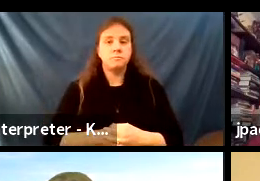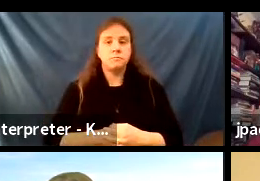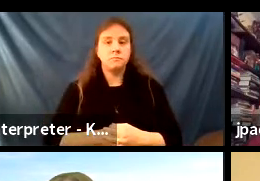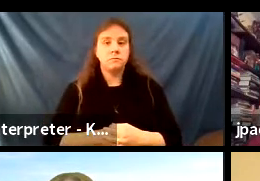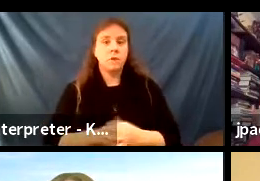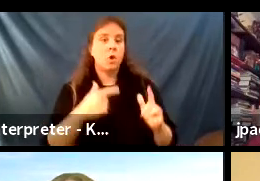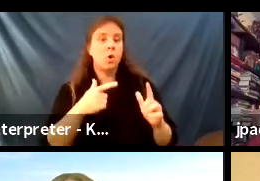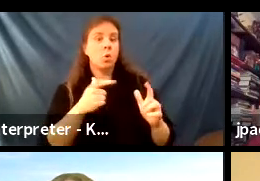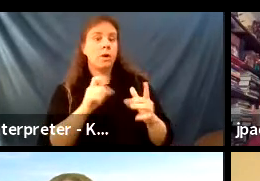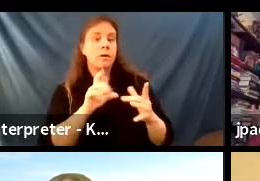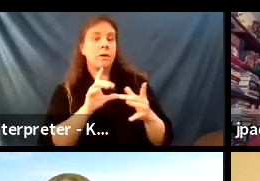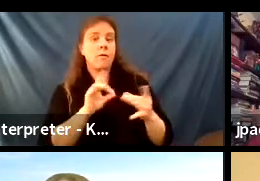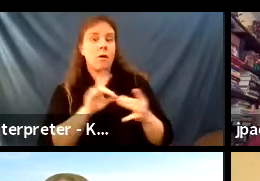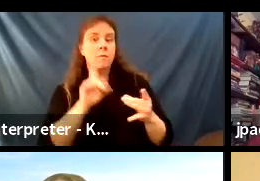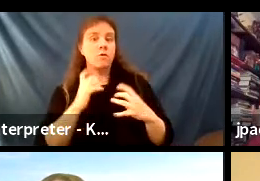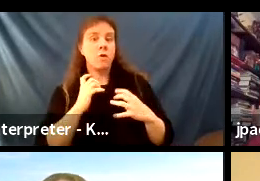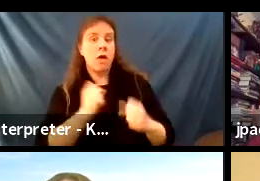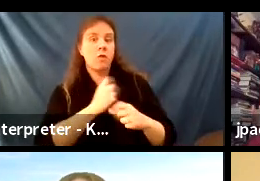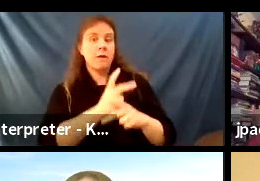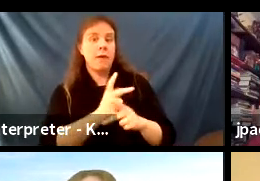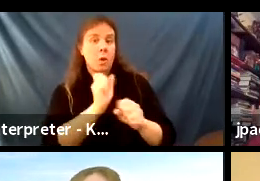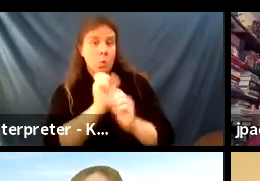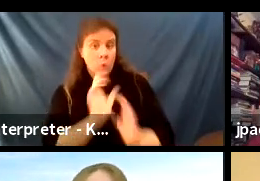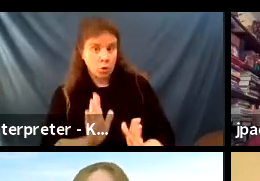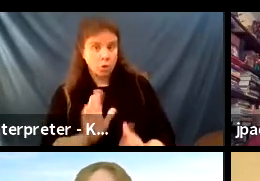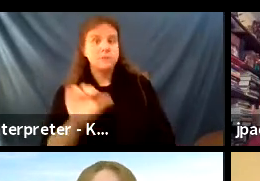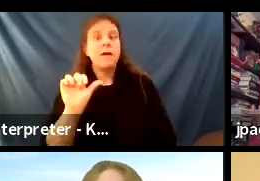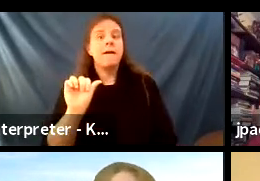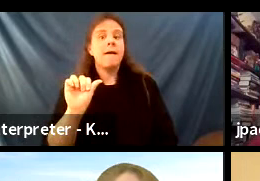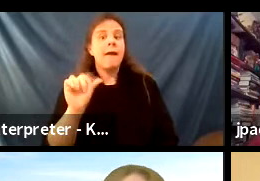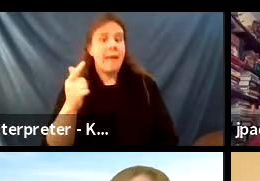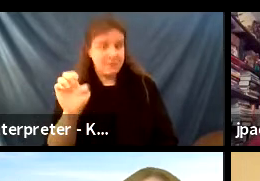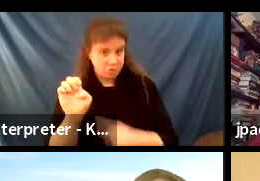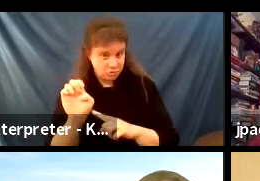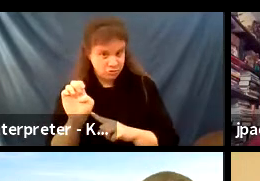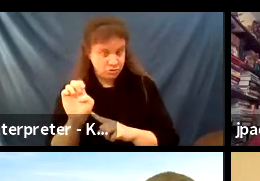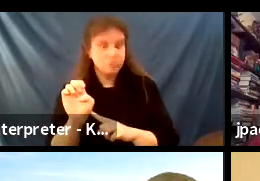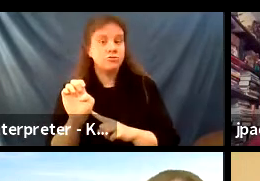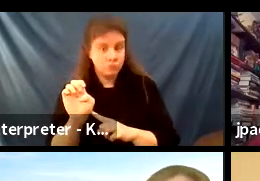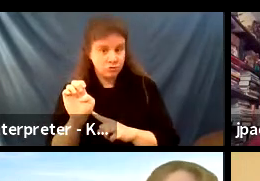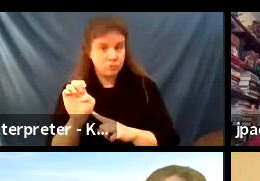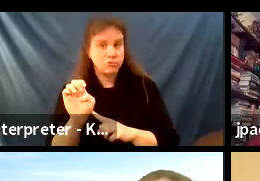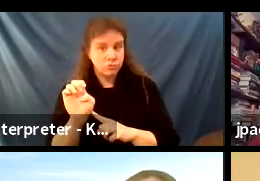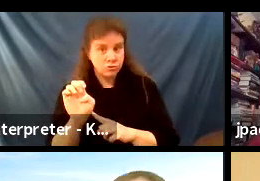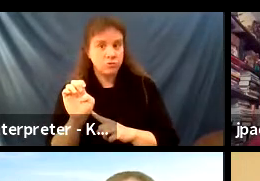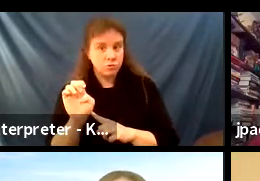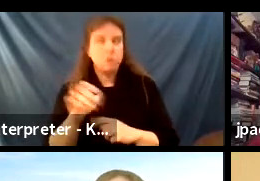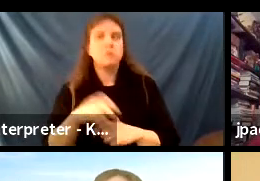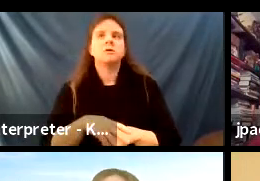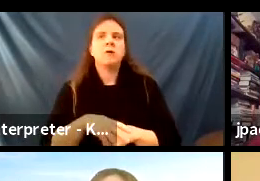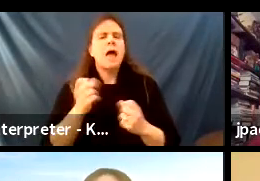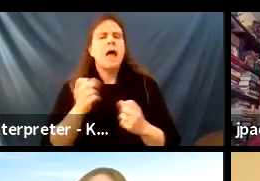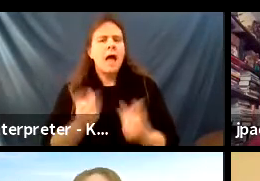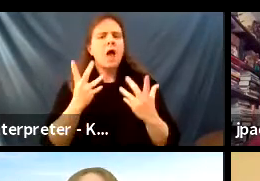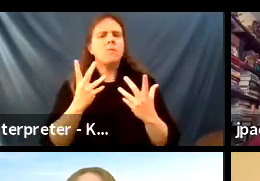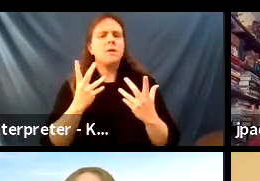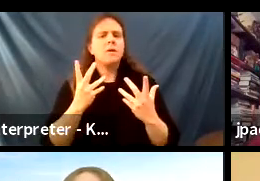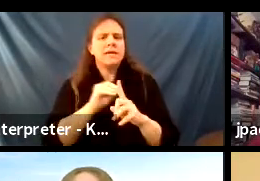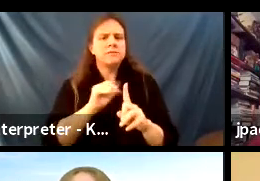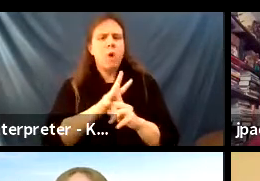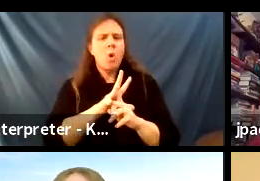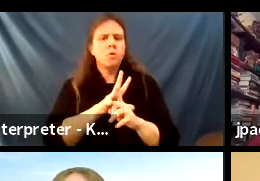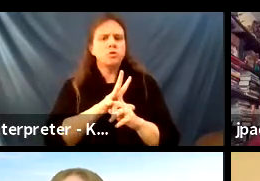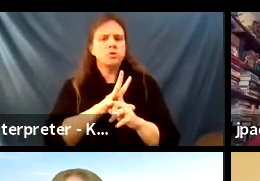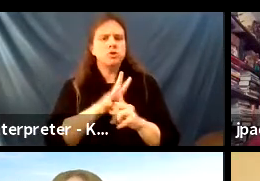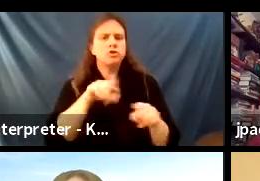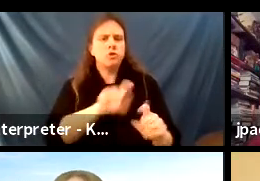healthcare workers, for example, age was one, degree occupational exposure was two, and then our third was like